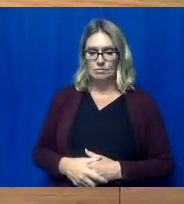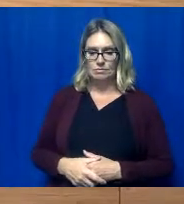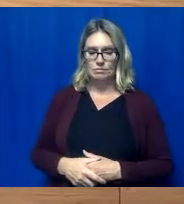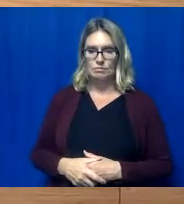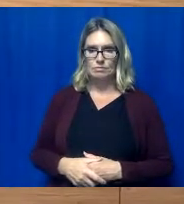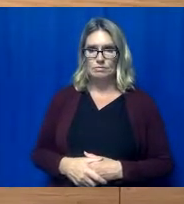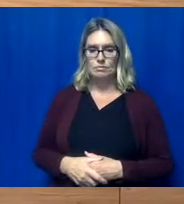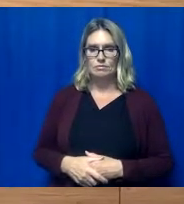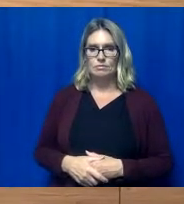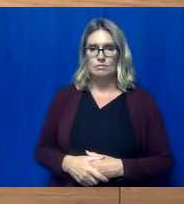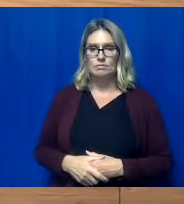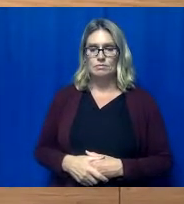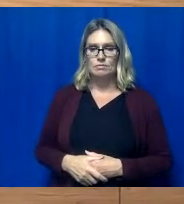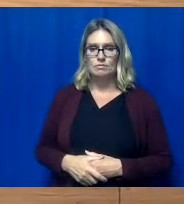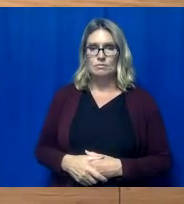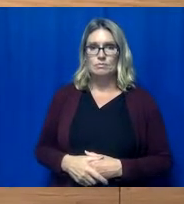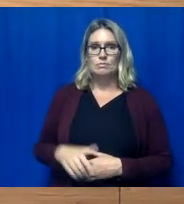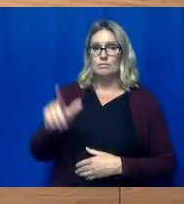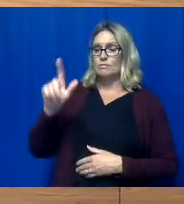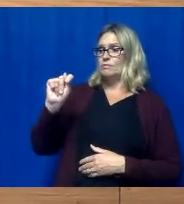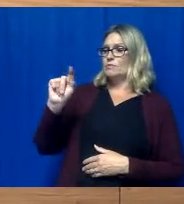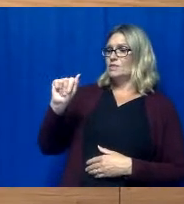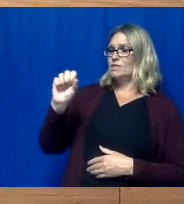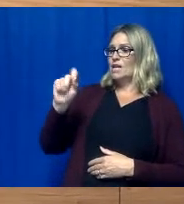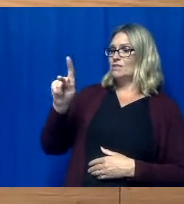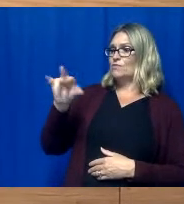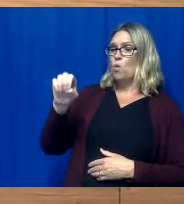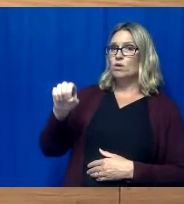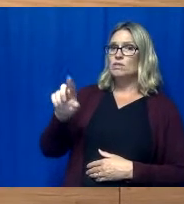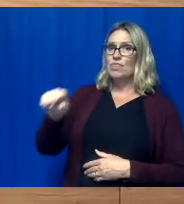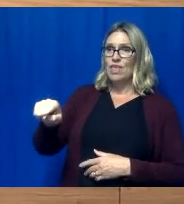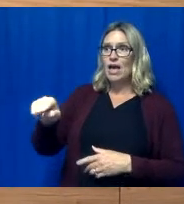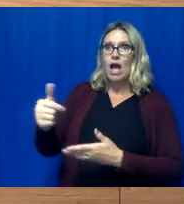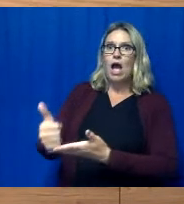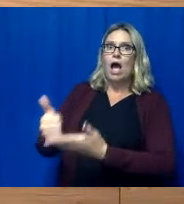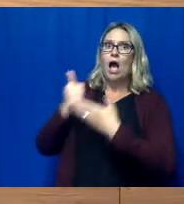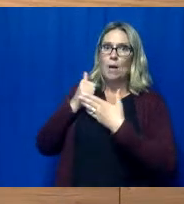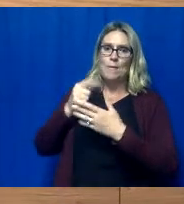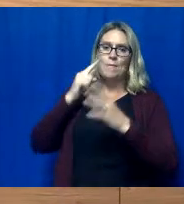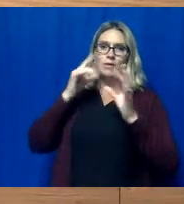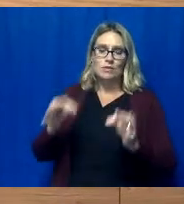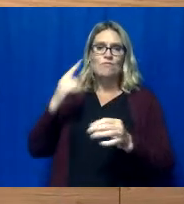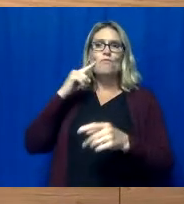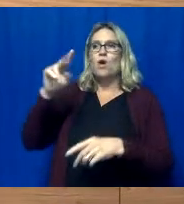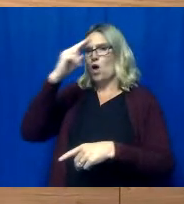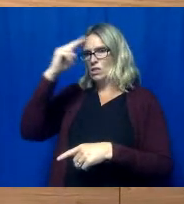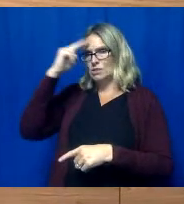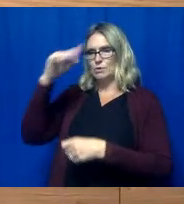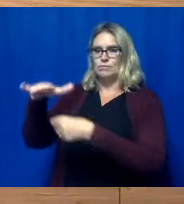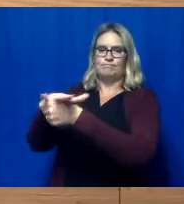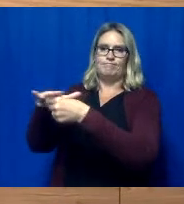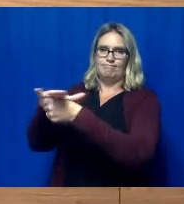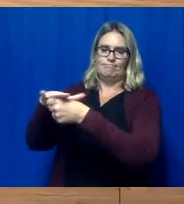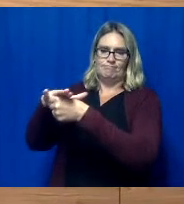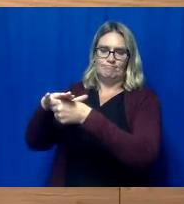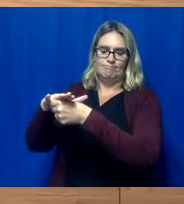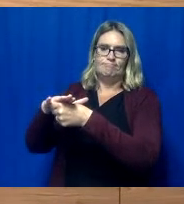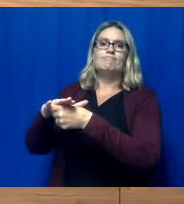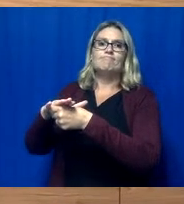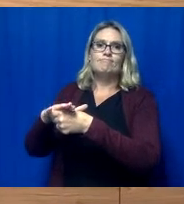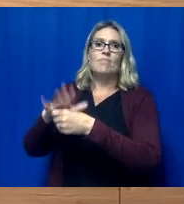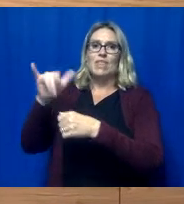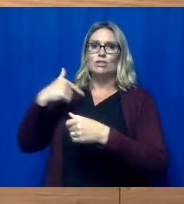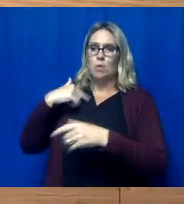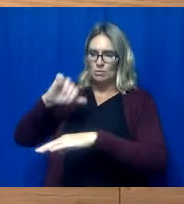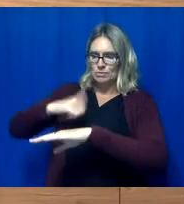The Pandemic Task Force was instrumental in helping us make decisions within the RHAs. And that was really why it was pulled in. And